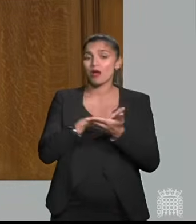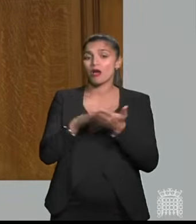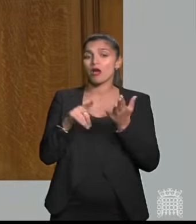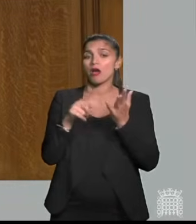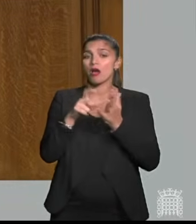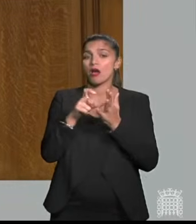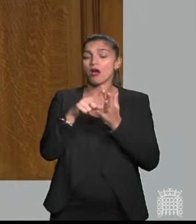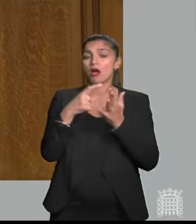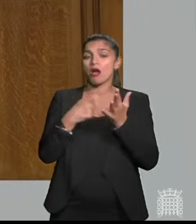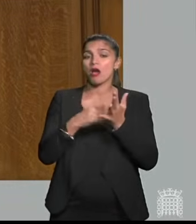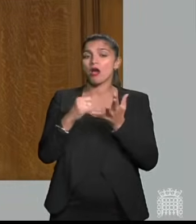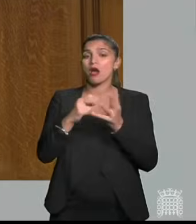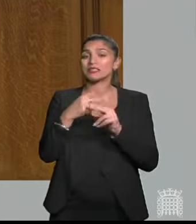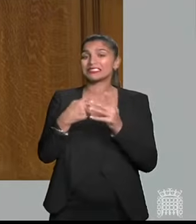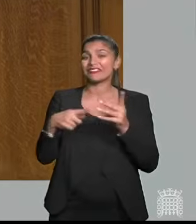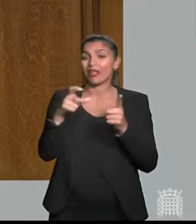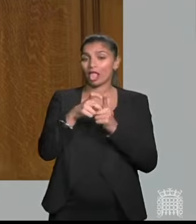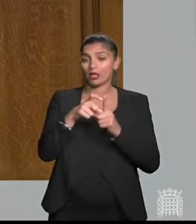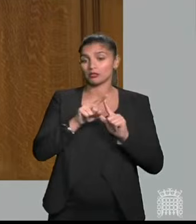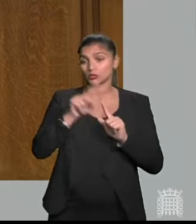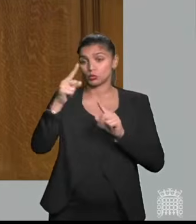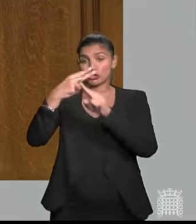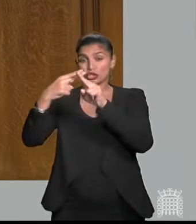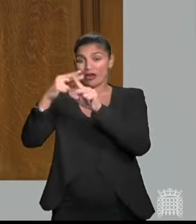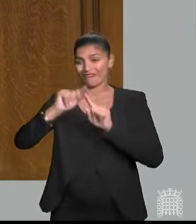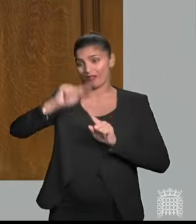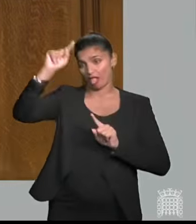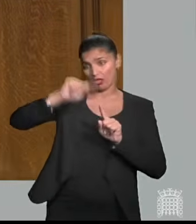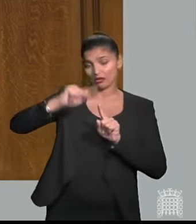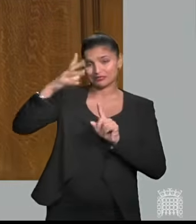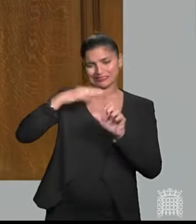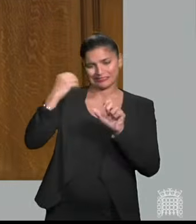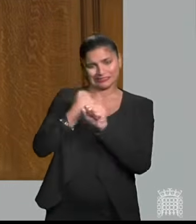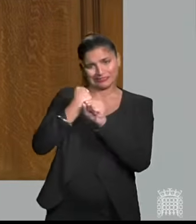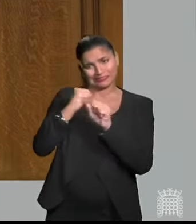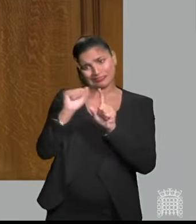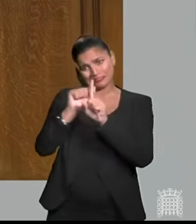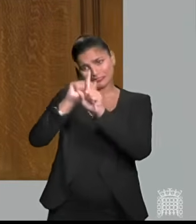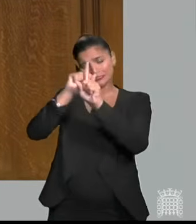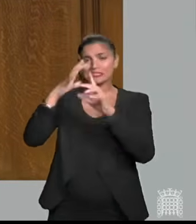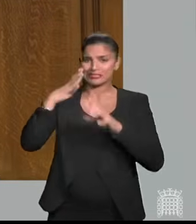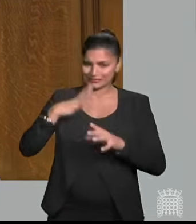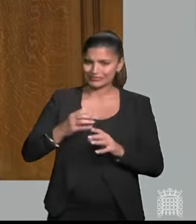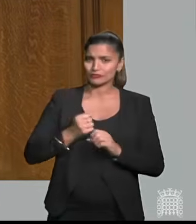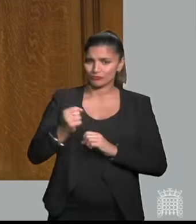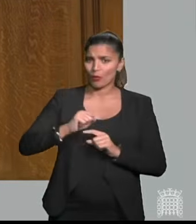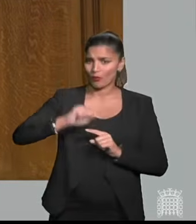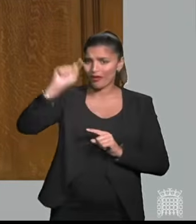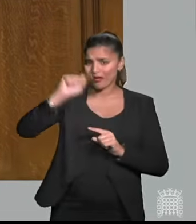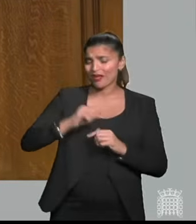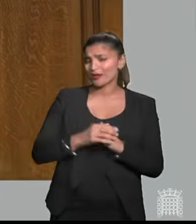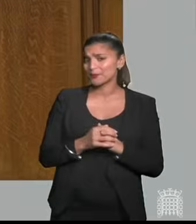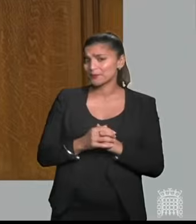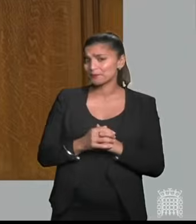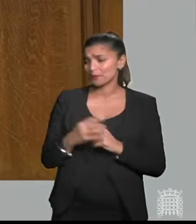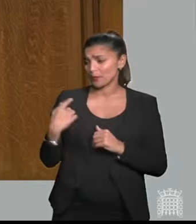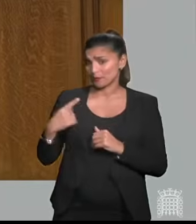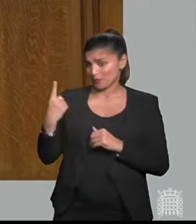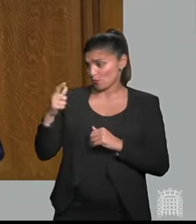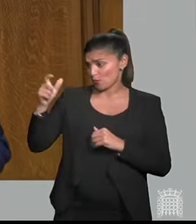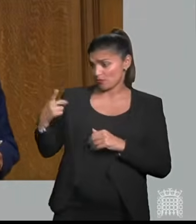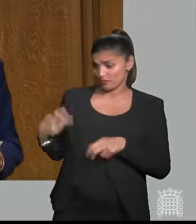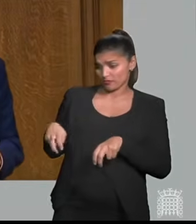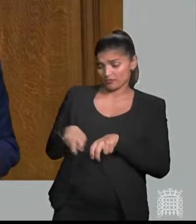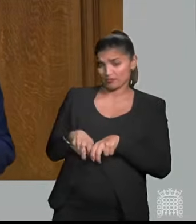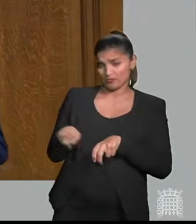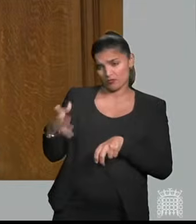Huddersfield through my constituency in Sheffield to Sheffield. An upgrade which the members sat with me from Colne Valley and Penistone Stocksbridge